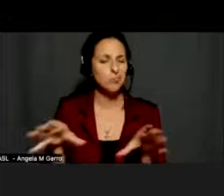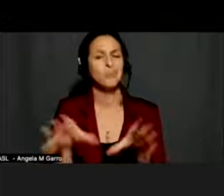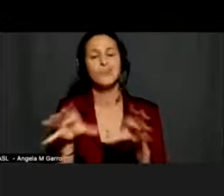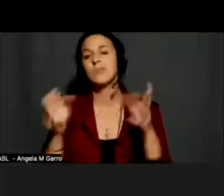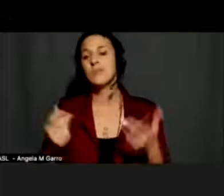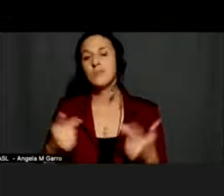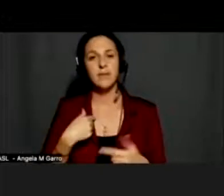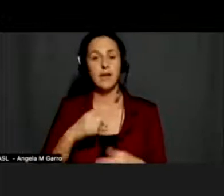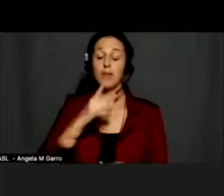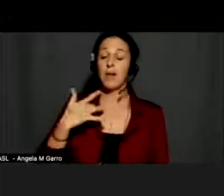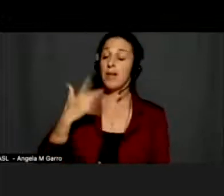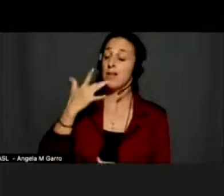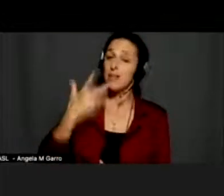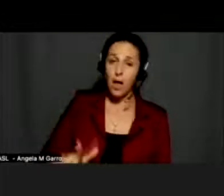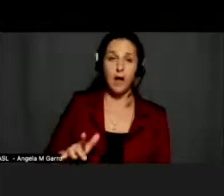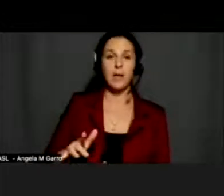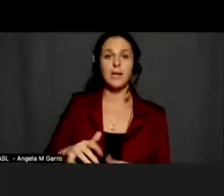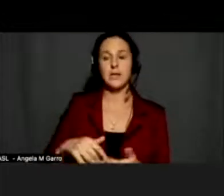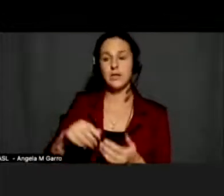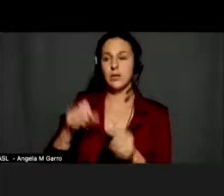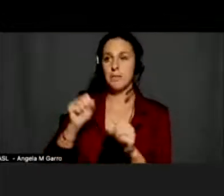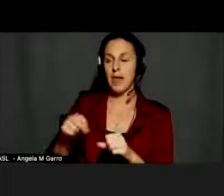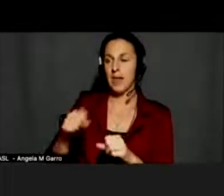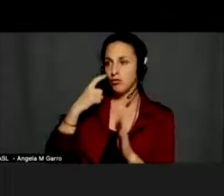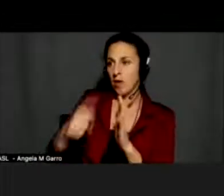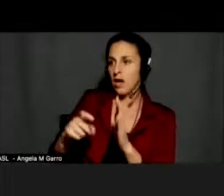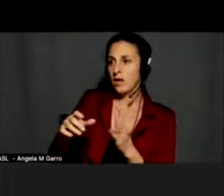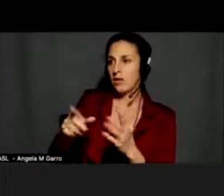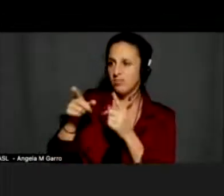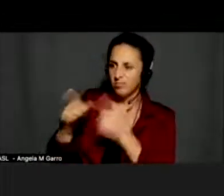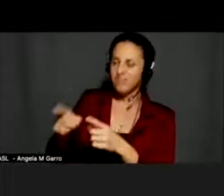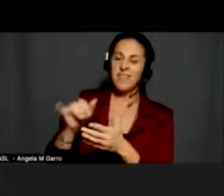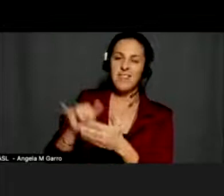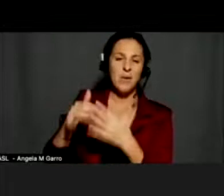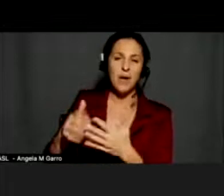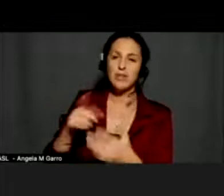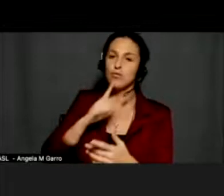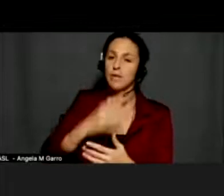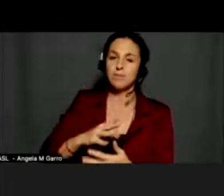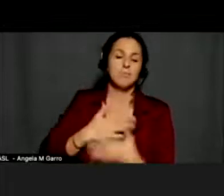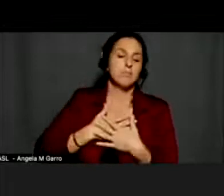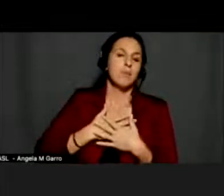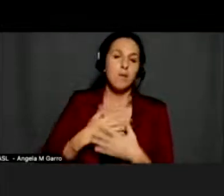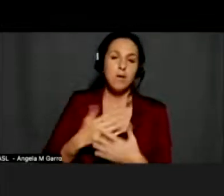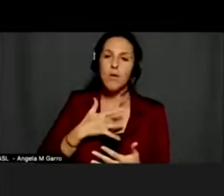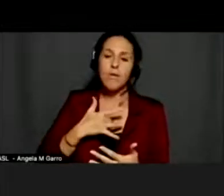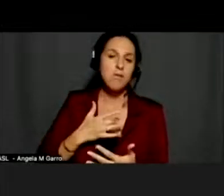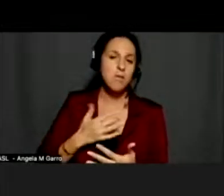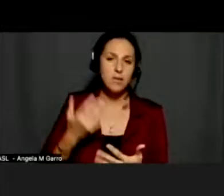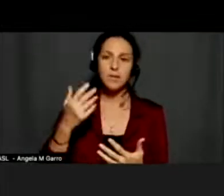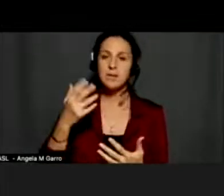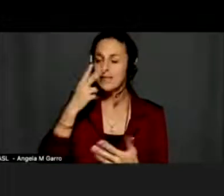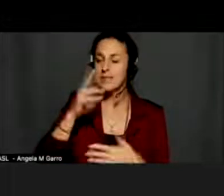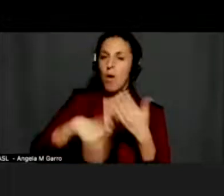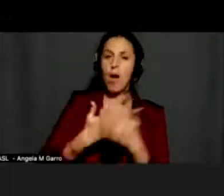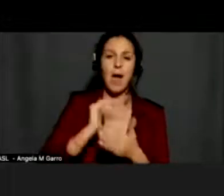I'm very lucky to be able to recognize her in this way, but it really was very heartwarming to see all of our administrative professionals